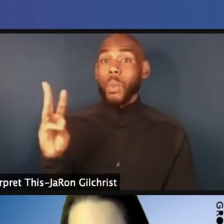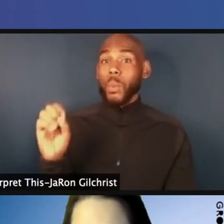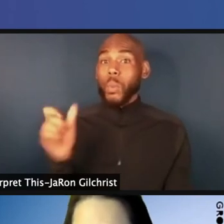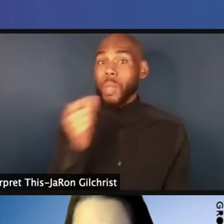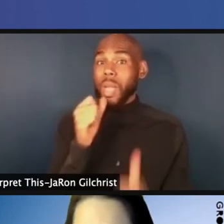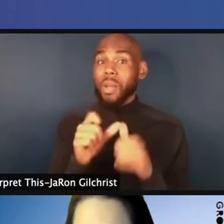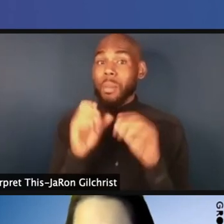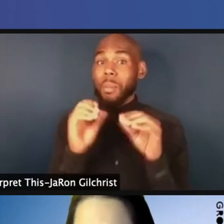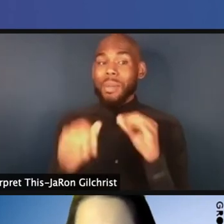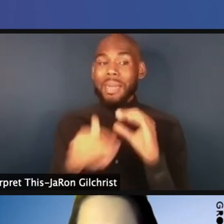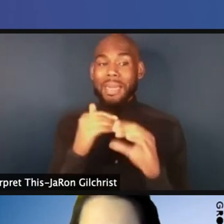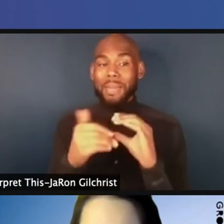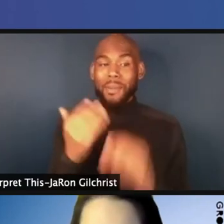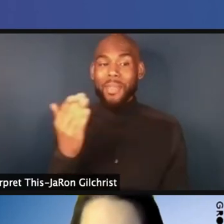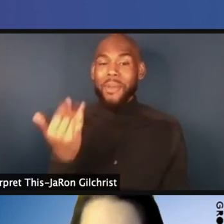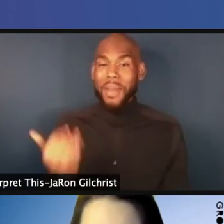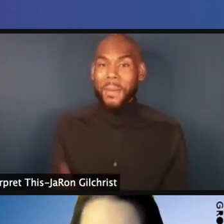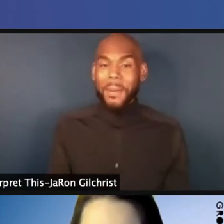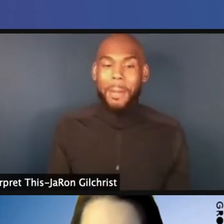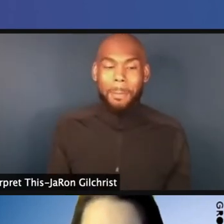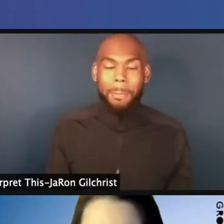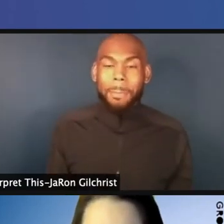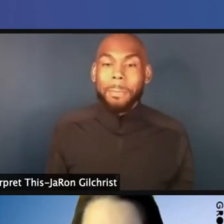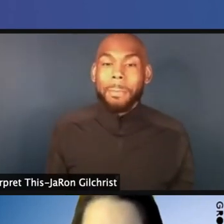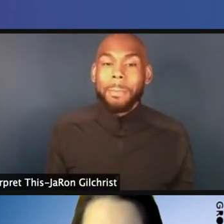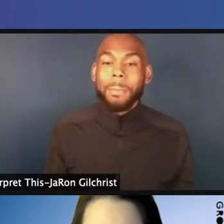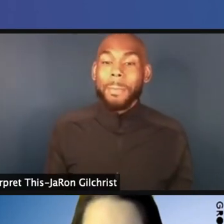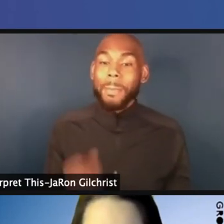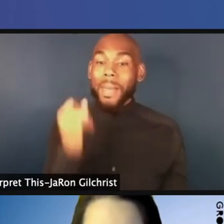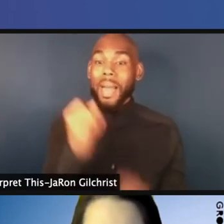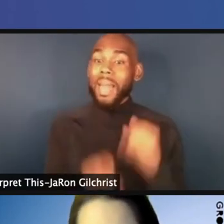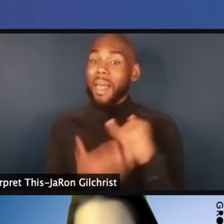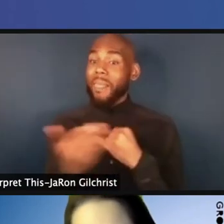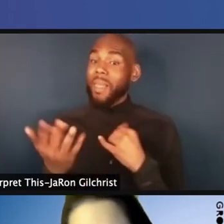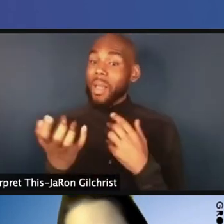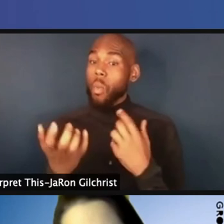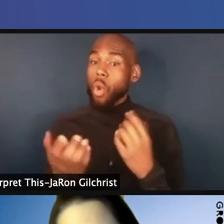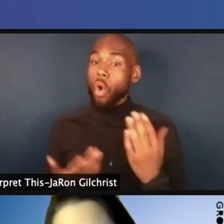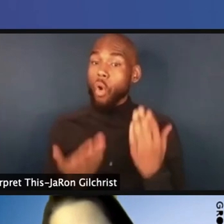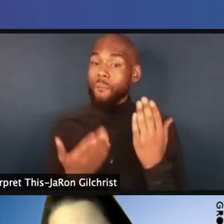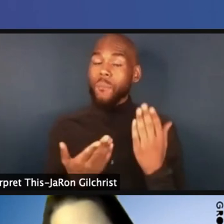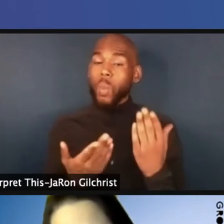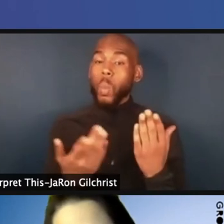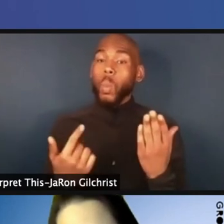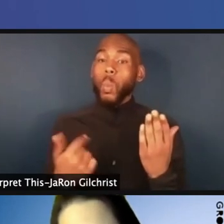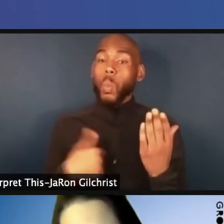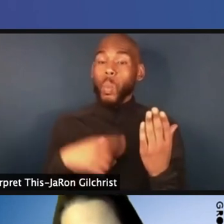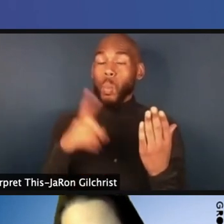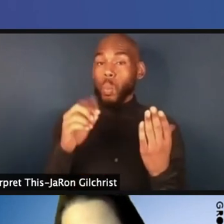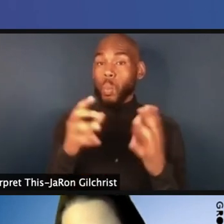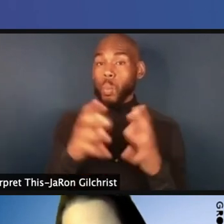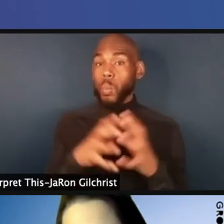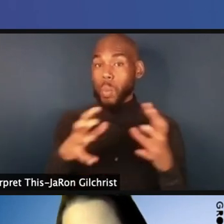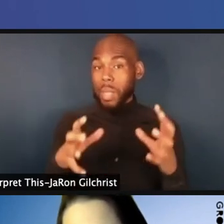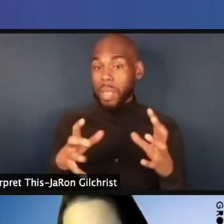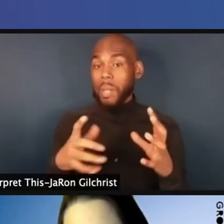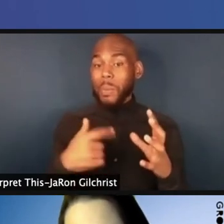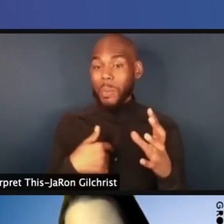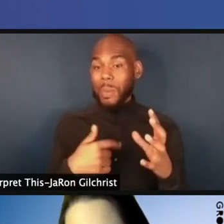in the comments right now. Yeah, and the last thing that I'll just offer is that we, while we do a lot, clearly, as we've kind of